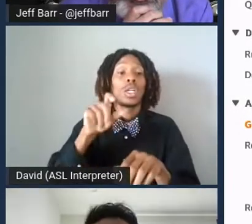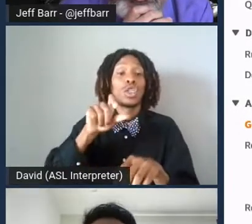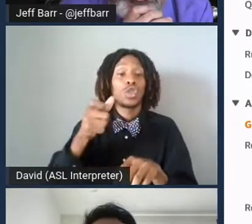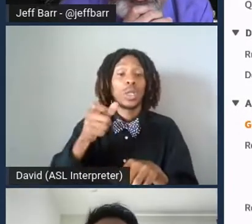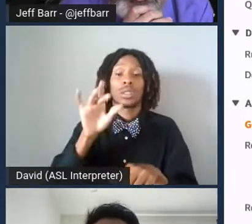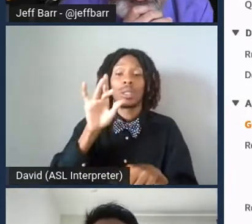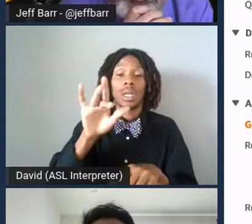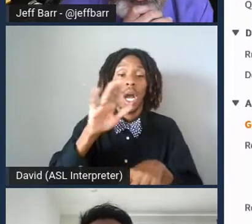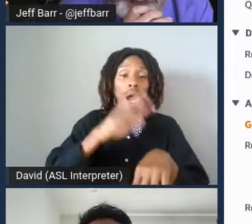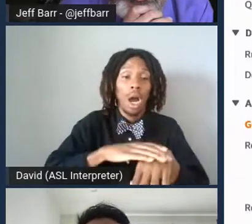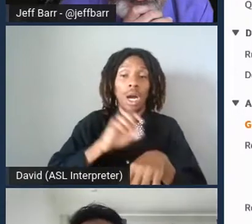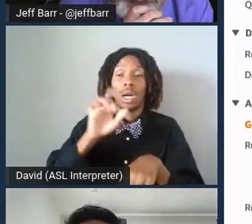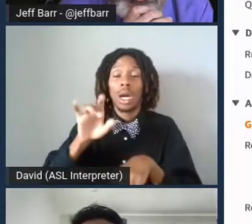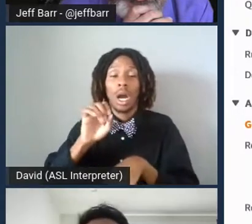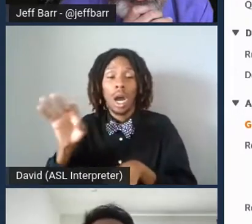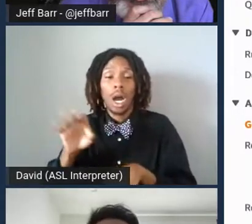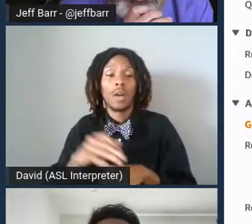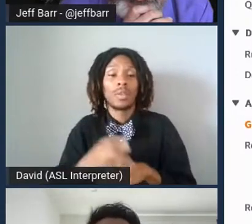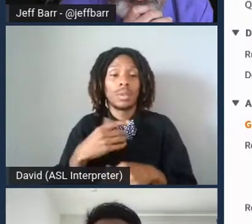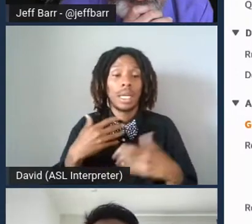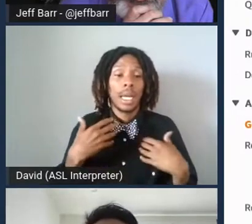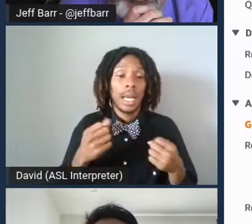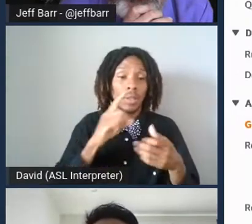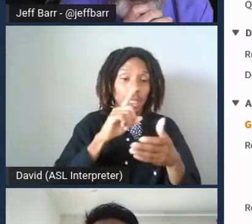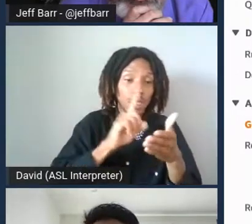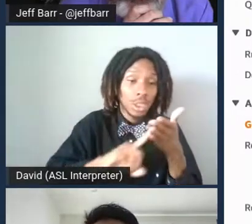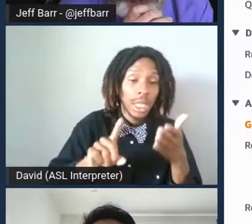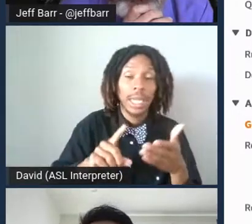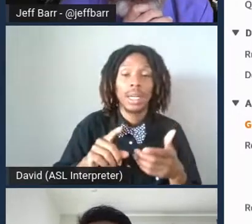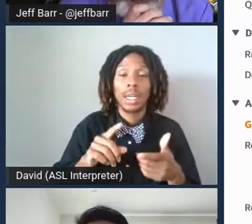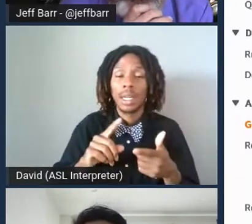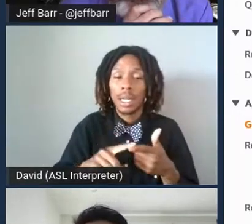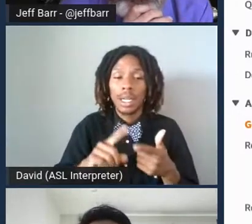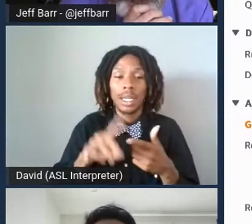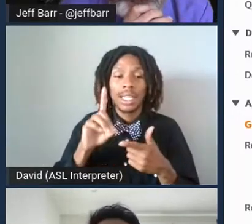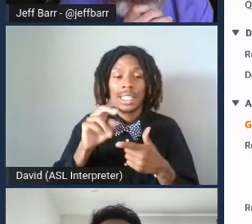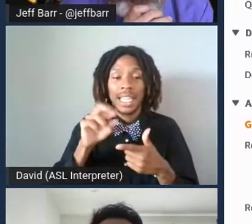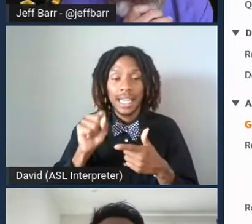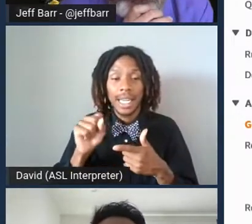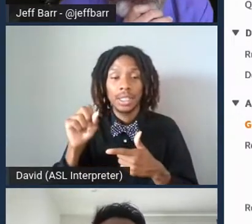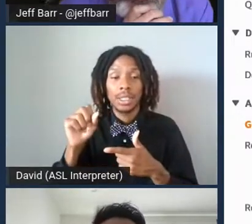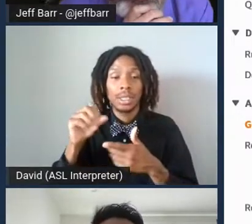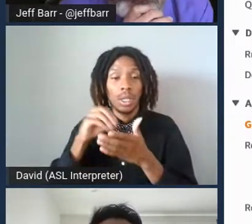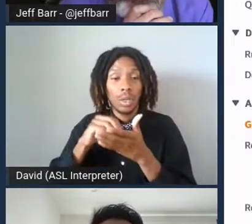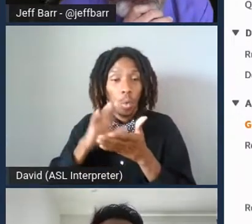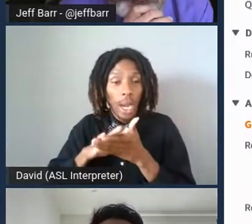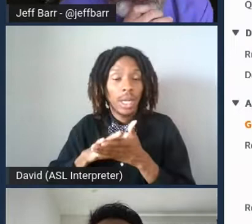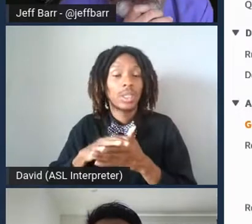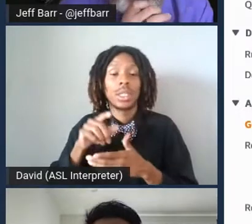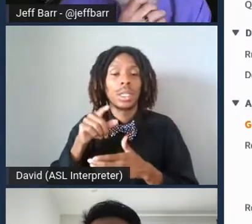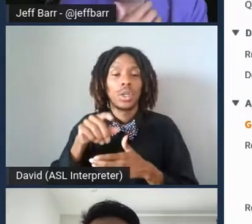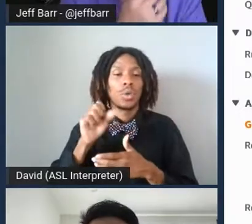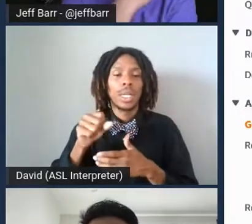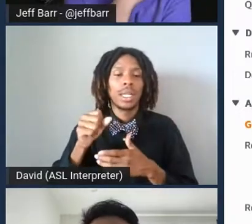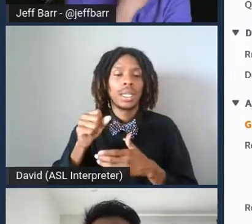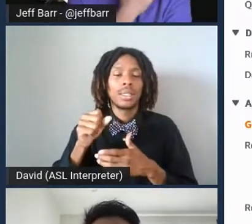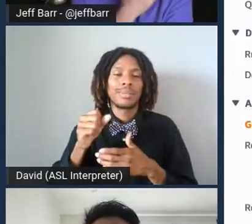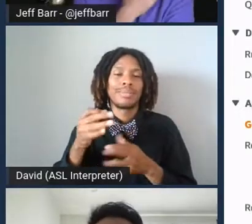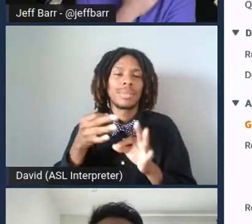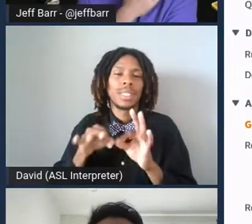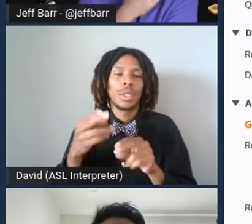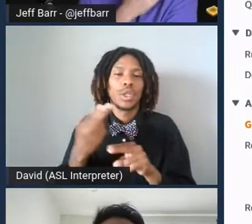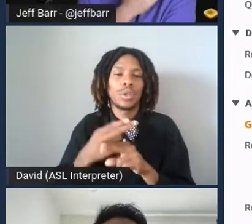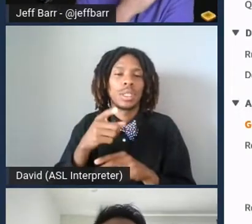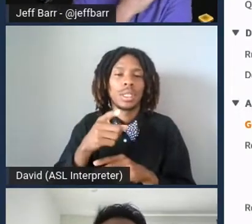that integrate directly with Roughly 3 health checks and Roughly 3 DNS records. By simply using